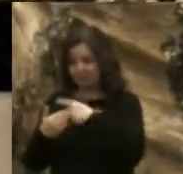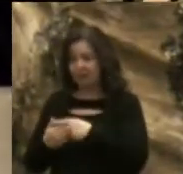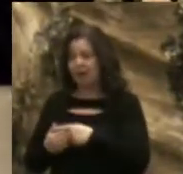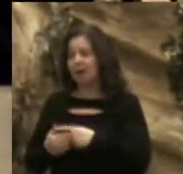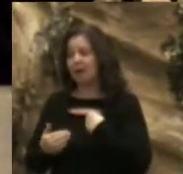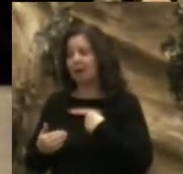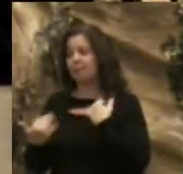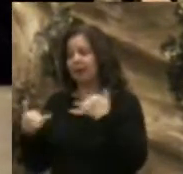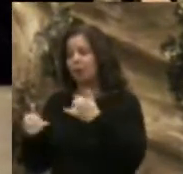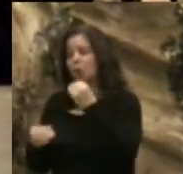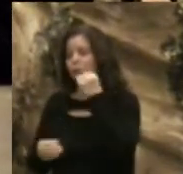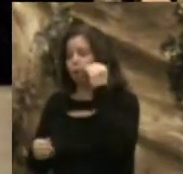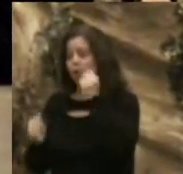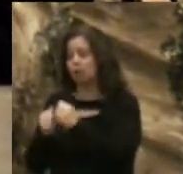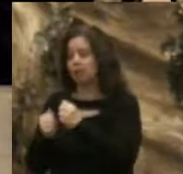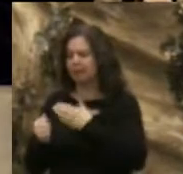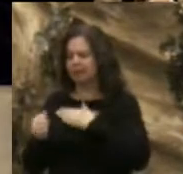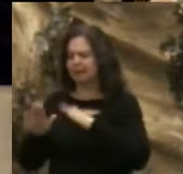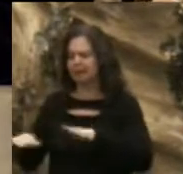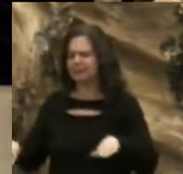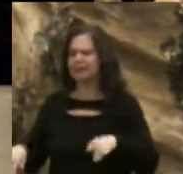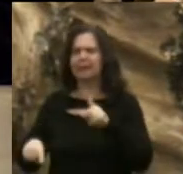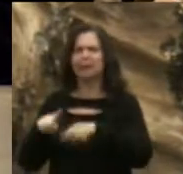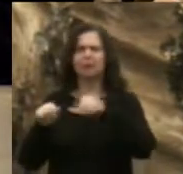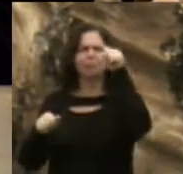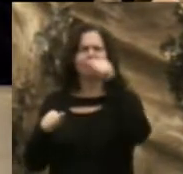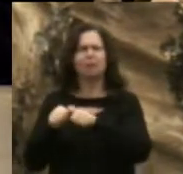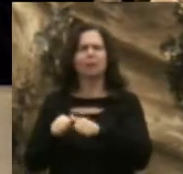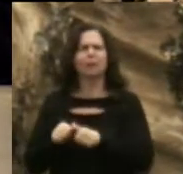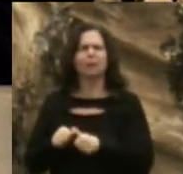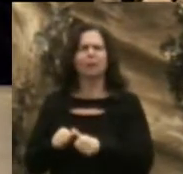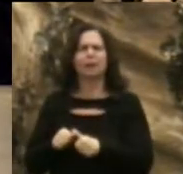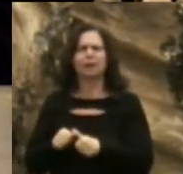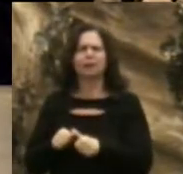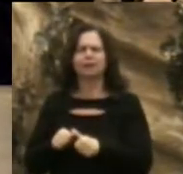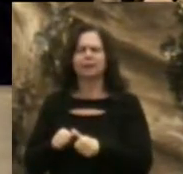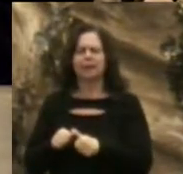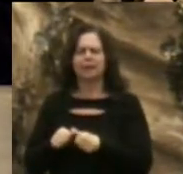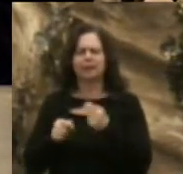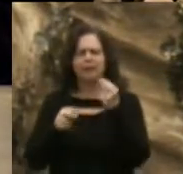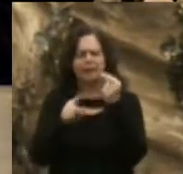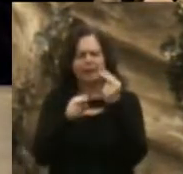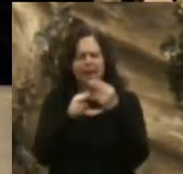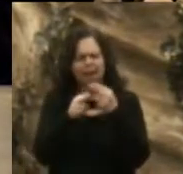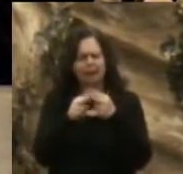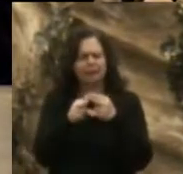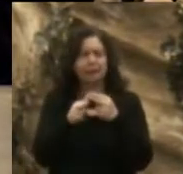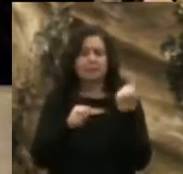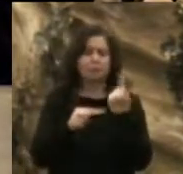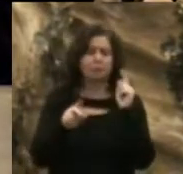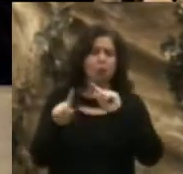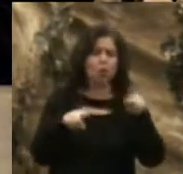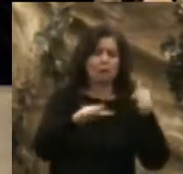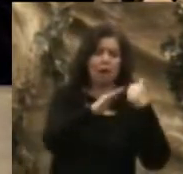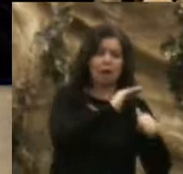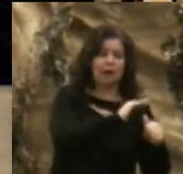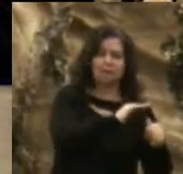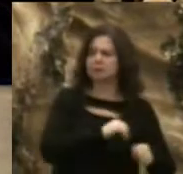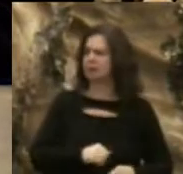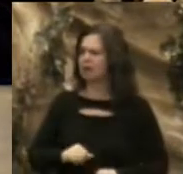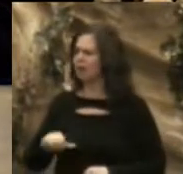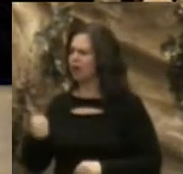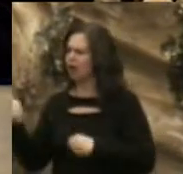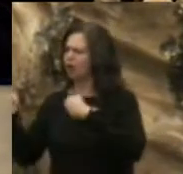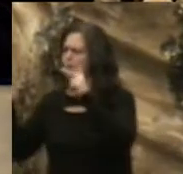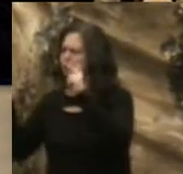with my kids. I can't remember the name of it, though. It's where someone goes and hides, and then someone else seeks